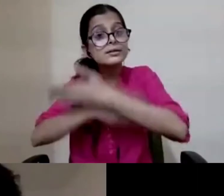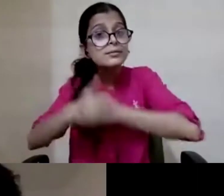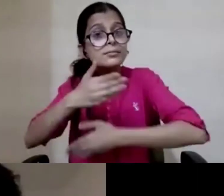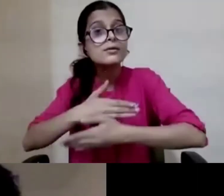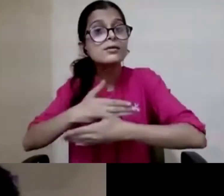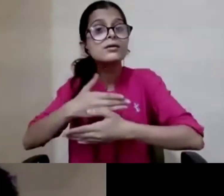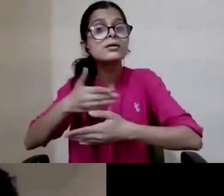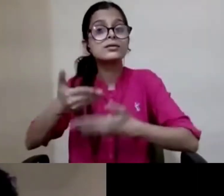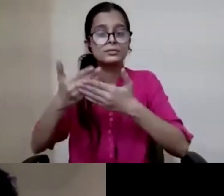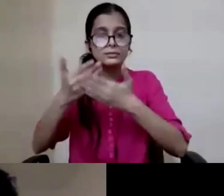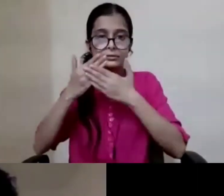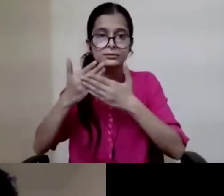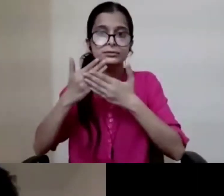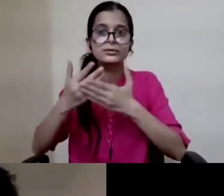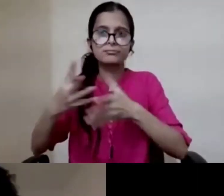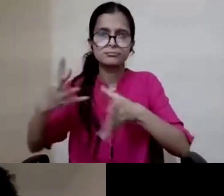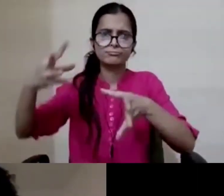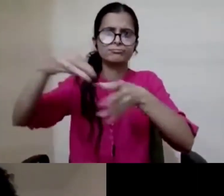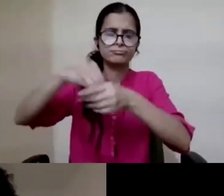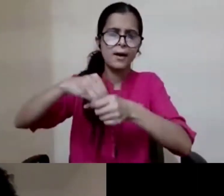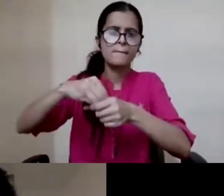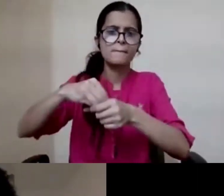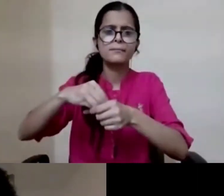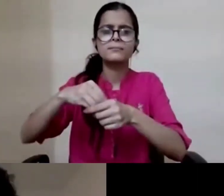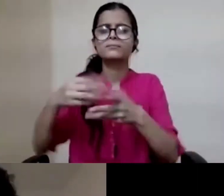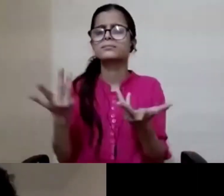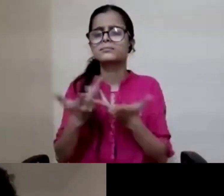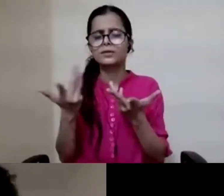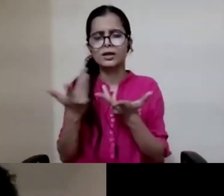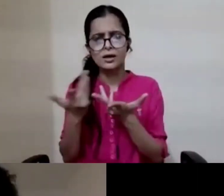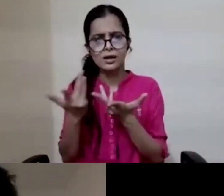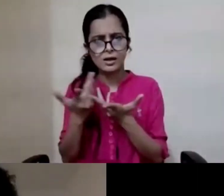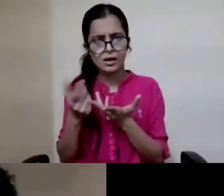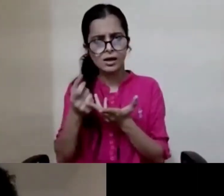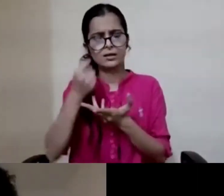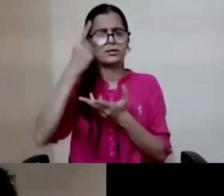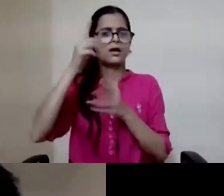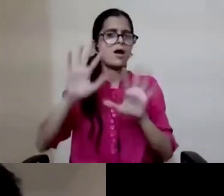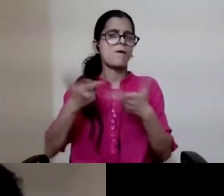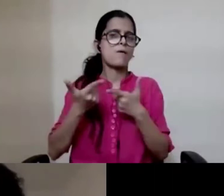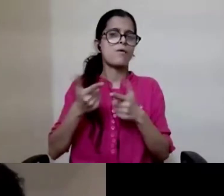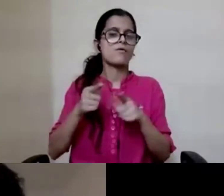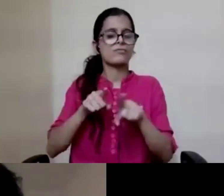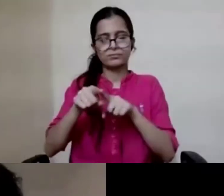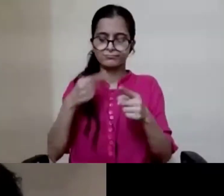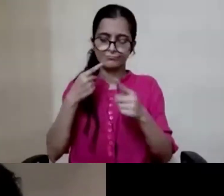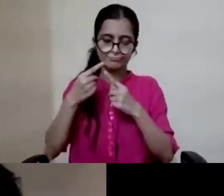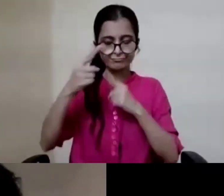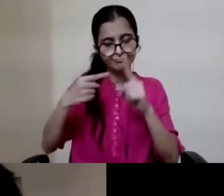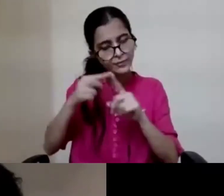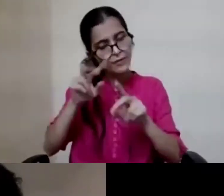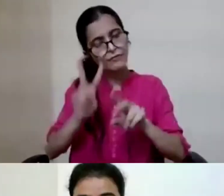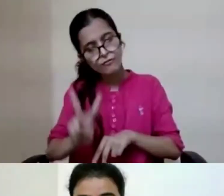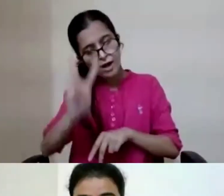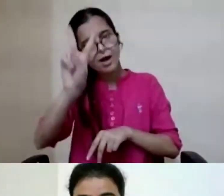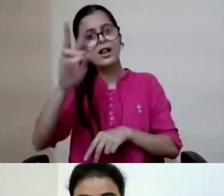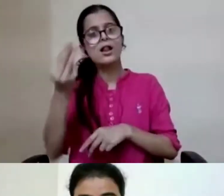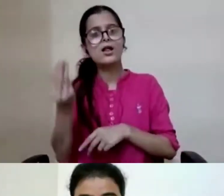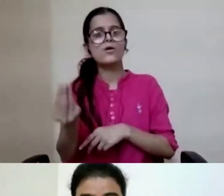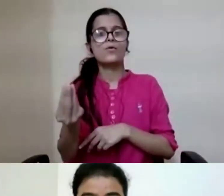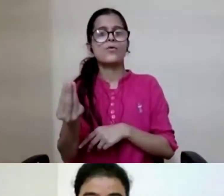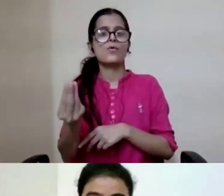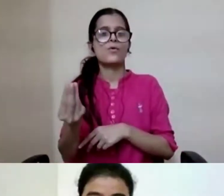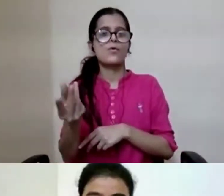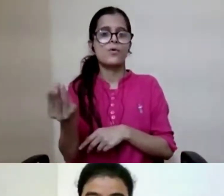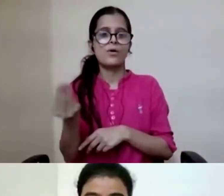anything particular that disability studies brings to this understanding? Because we could talk about these values even